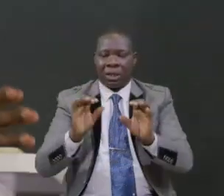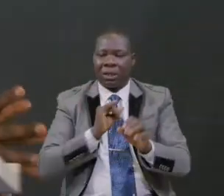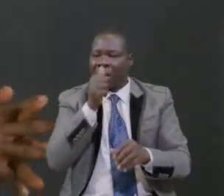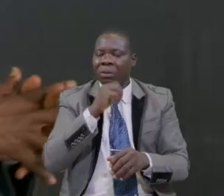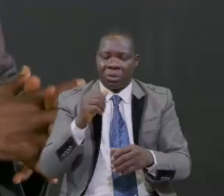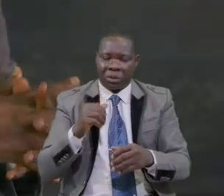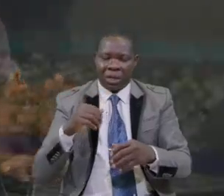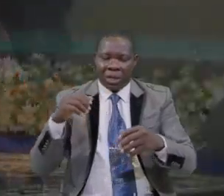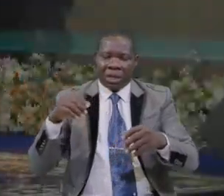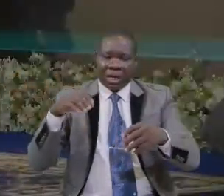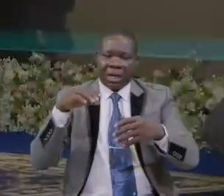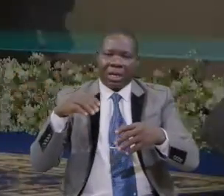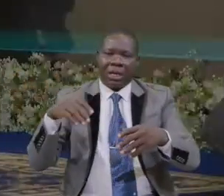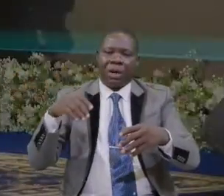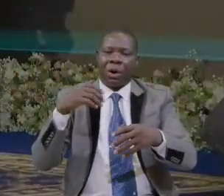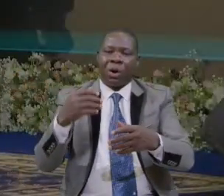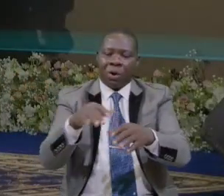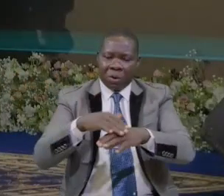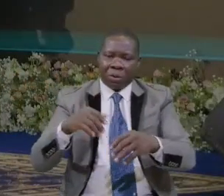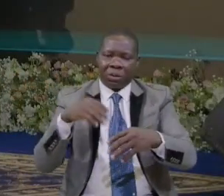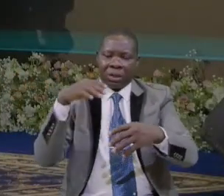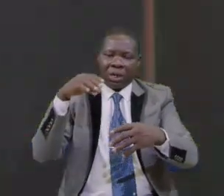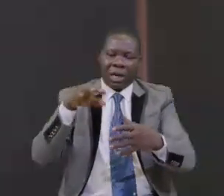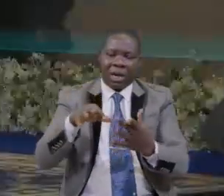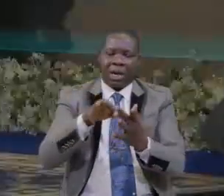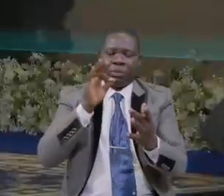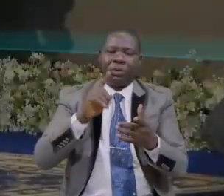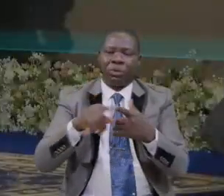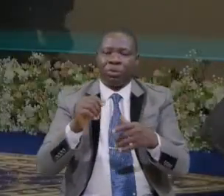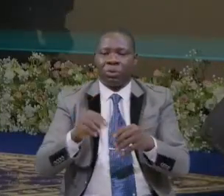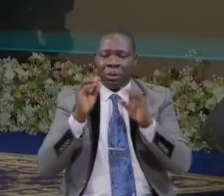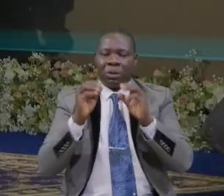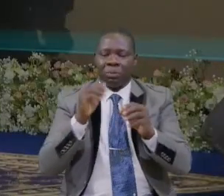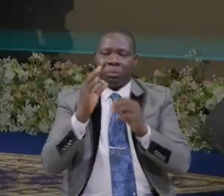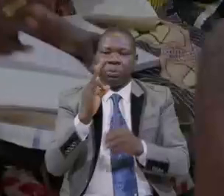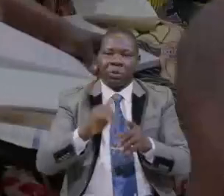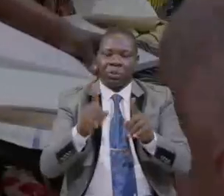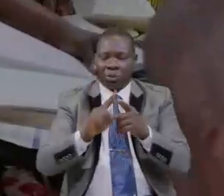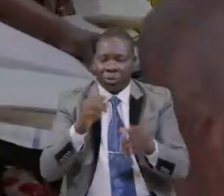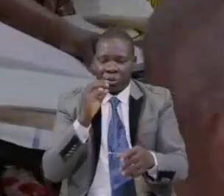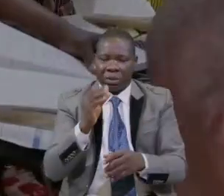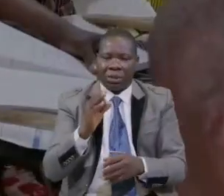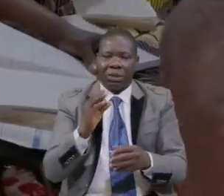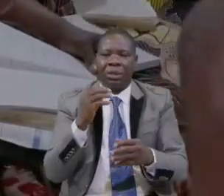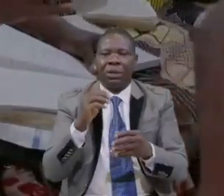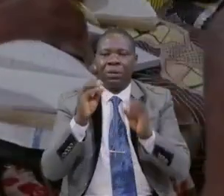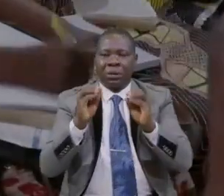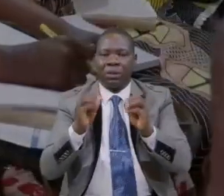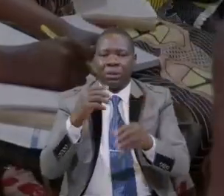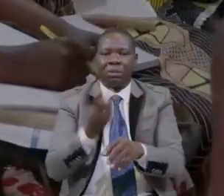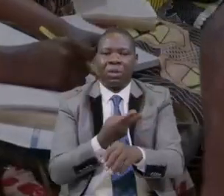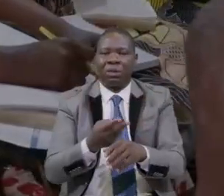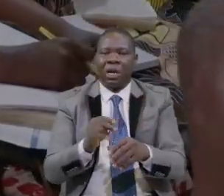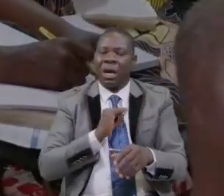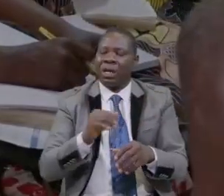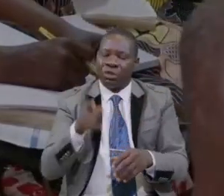teach math. And I did. You will do. Yeah. I said, you will do. Yeah. You're a